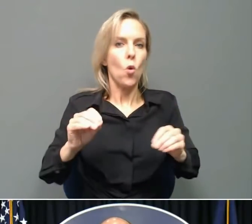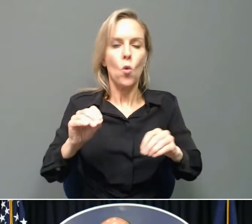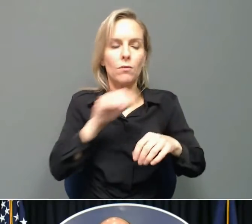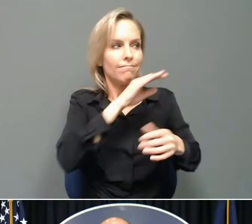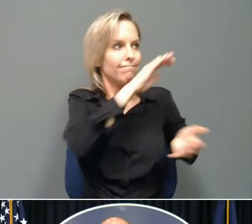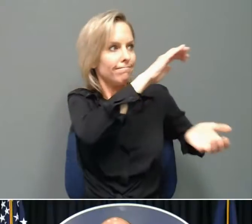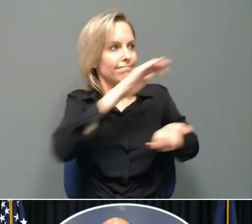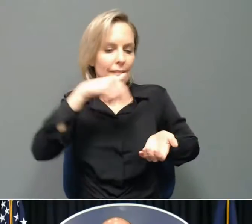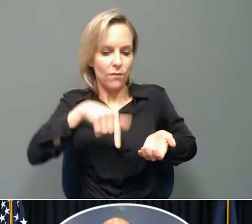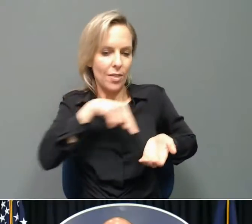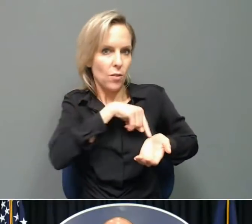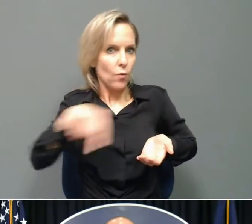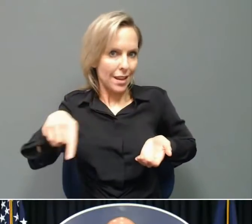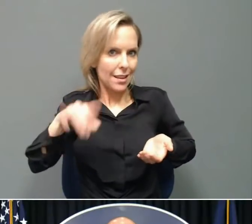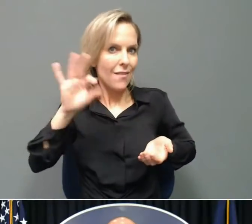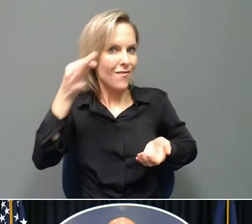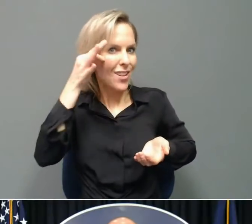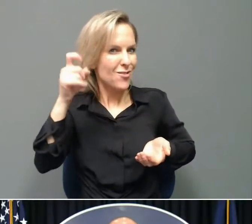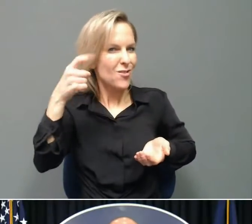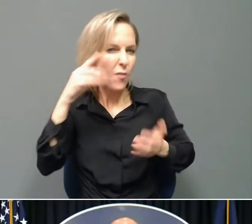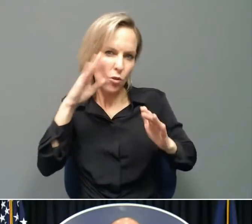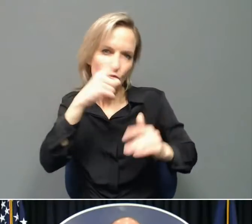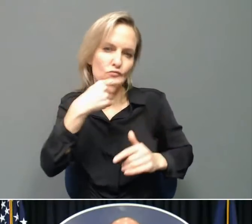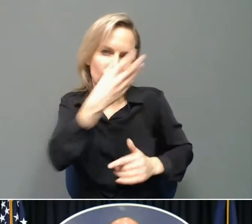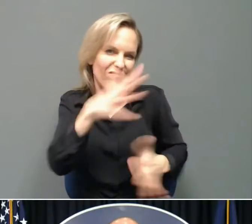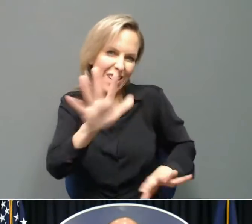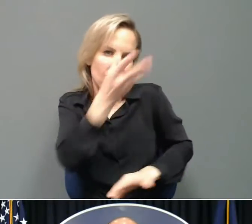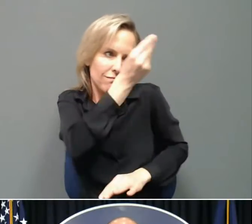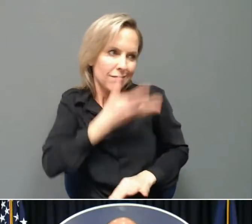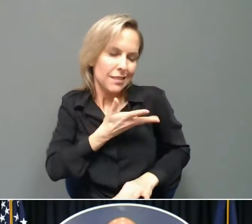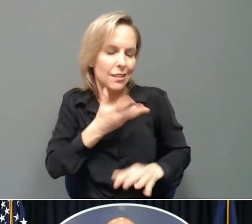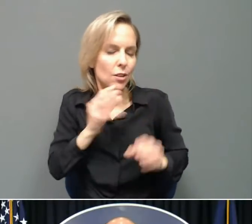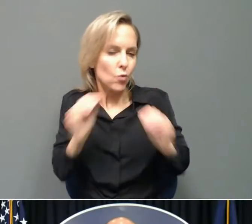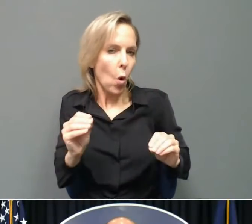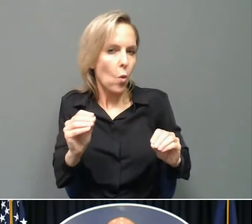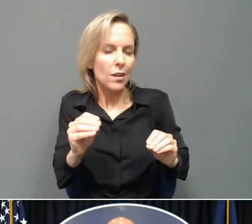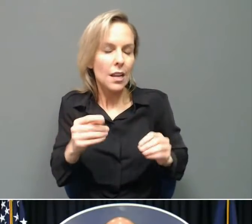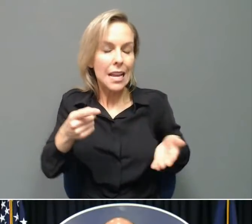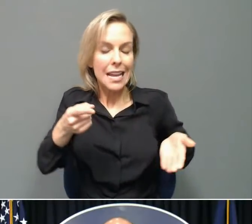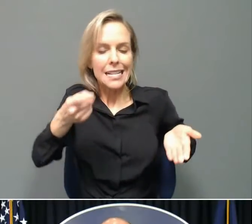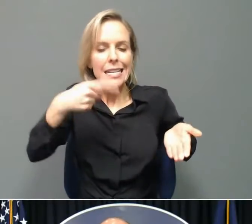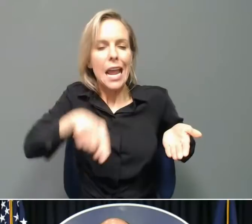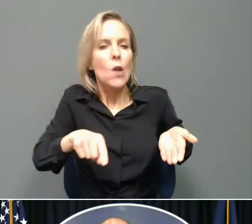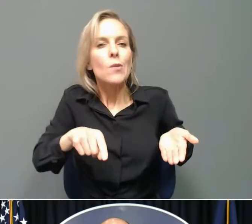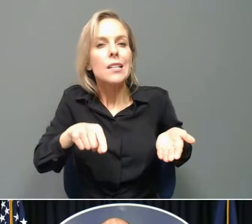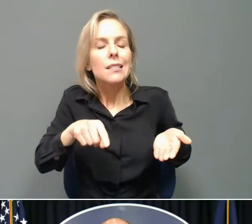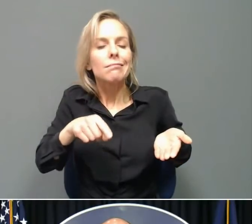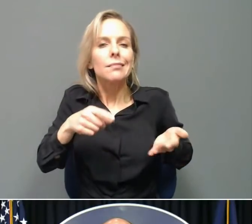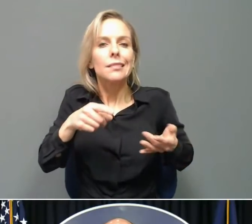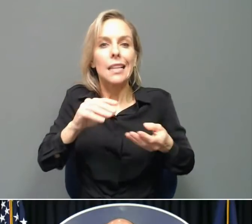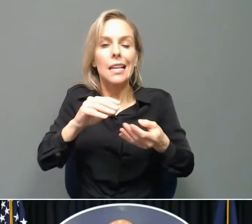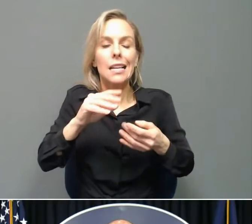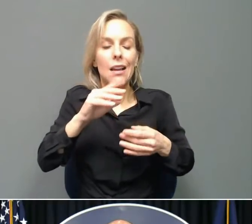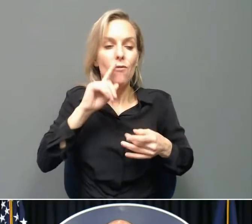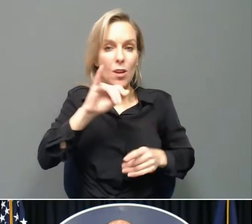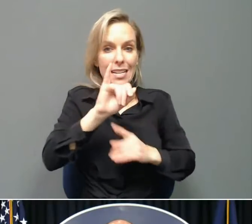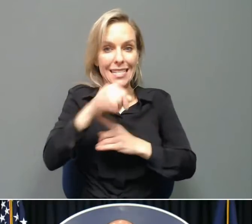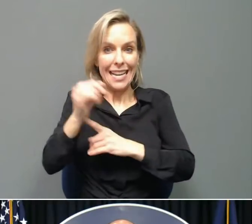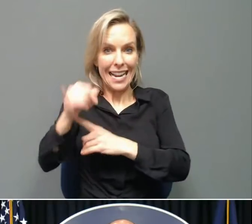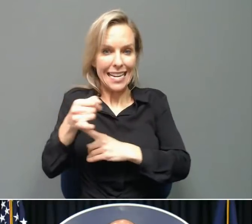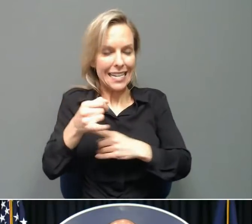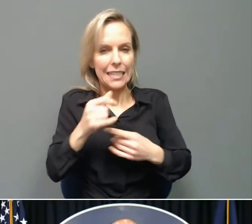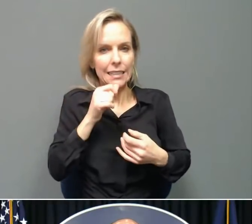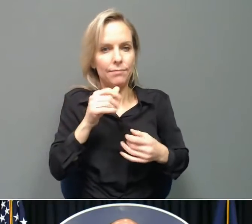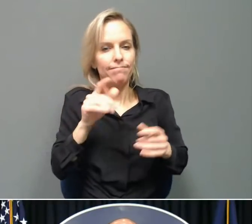That's what the federal government told us to expect. And next week, there'll be just a little tiny amount before it begins to expand. This